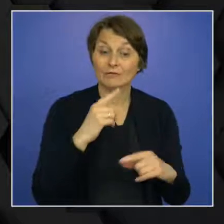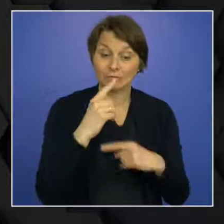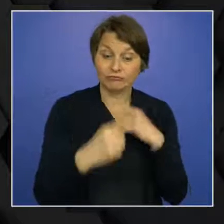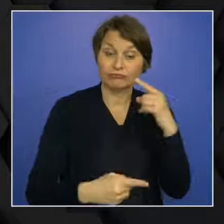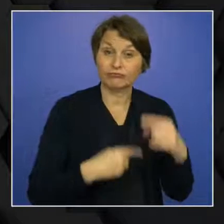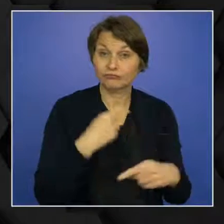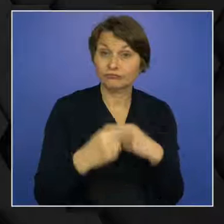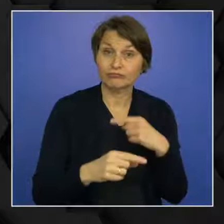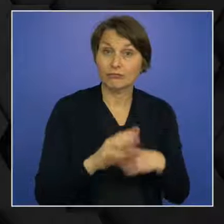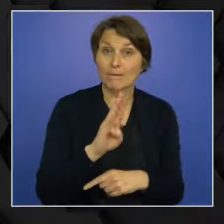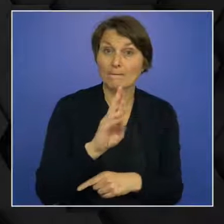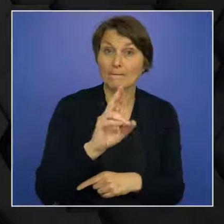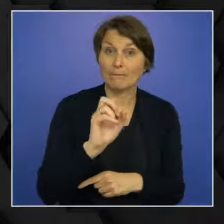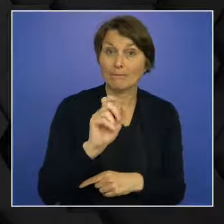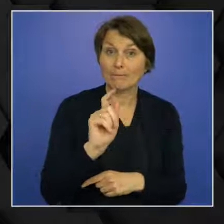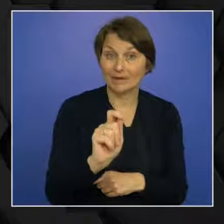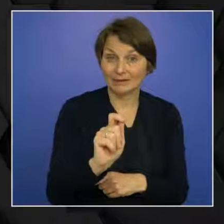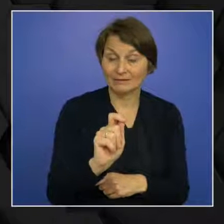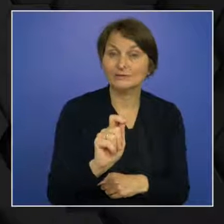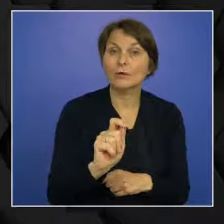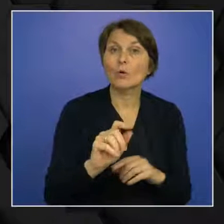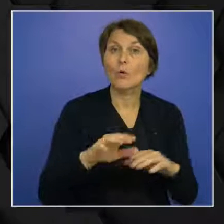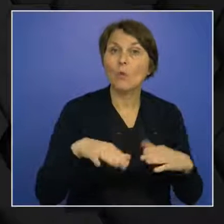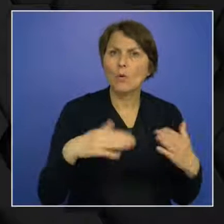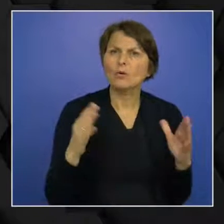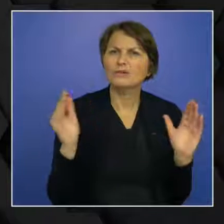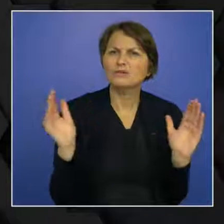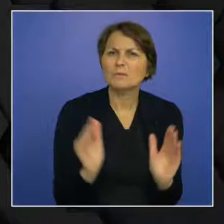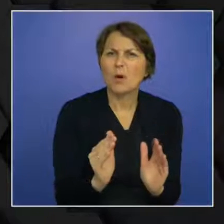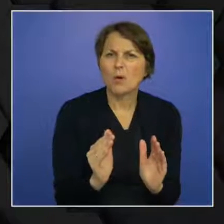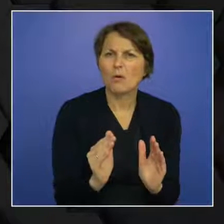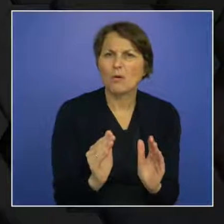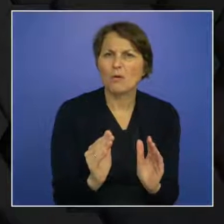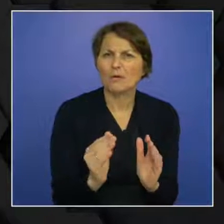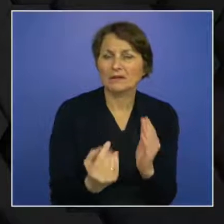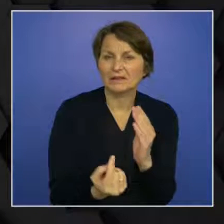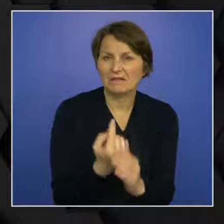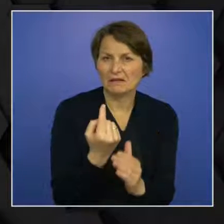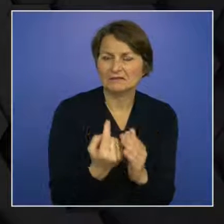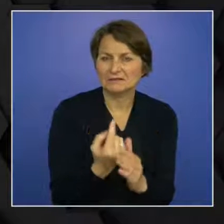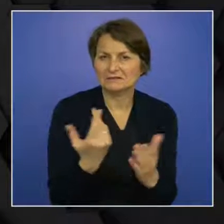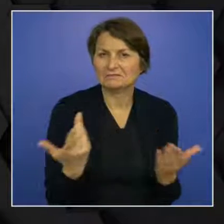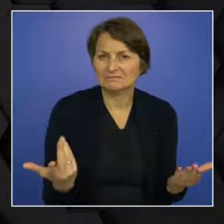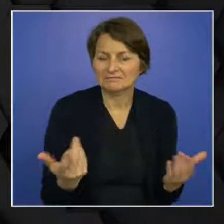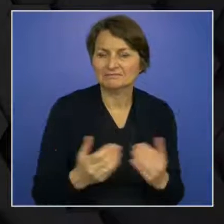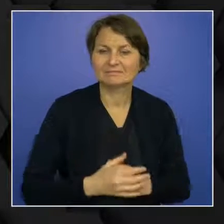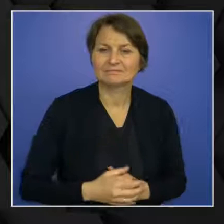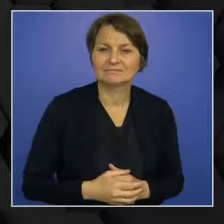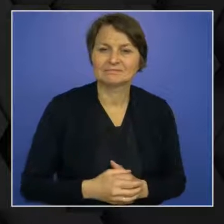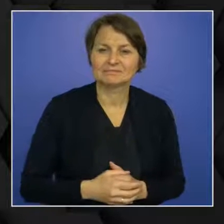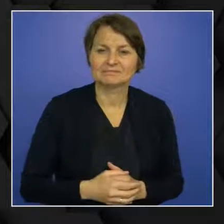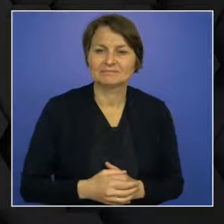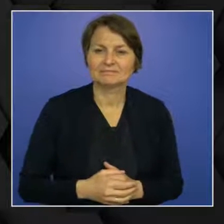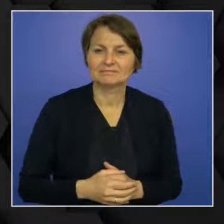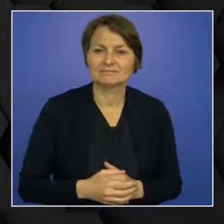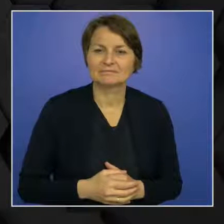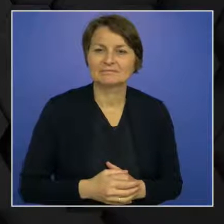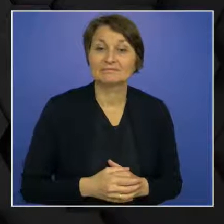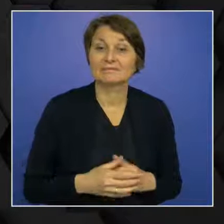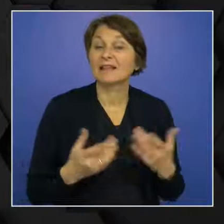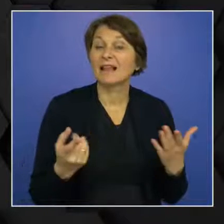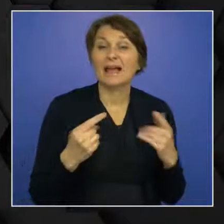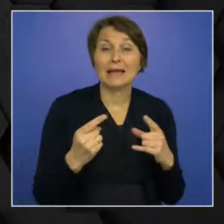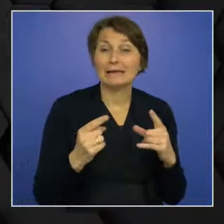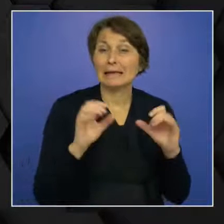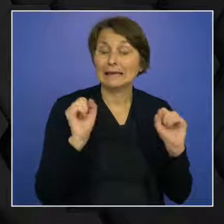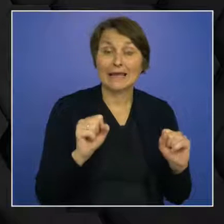going to run a small event? It can all happen. It can spin up like hundreds of endpoints all